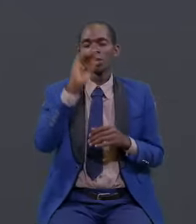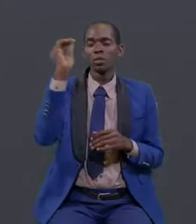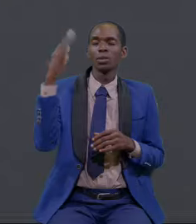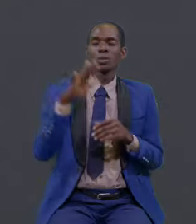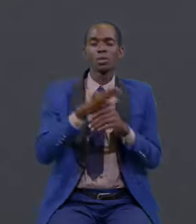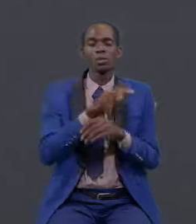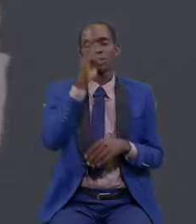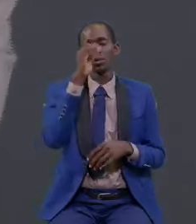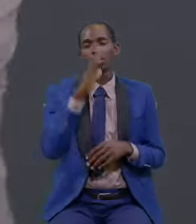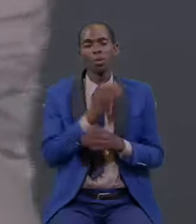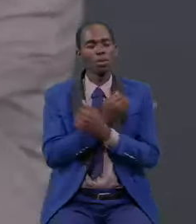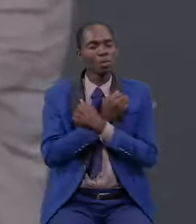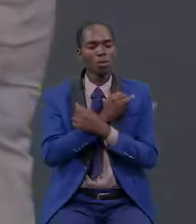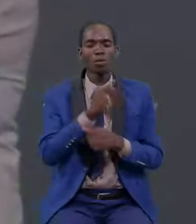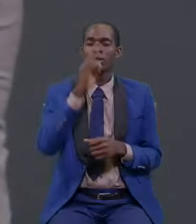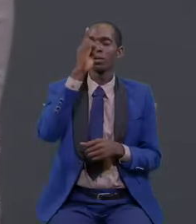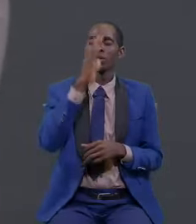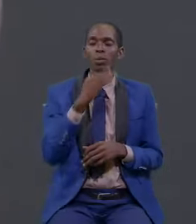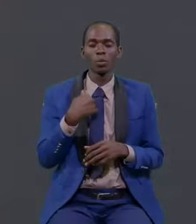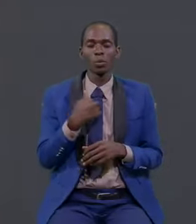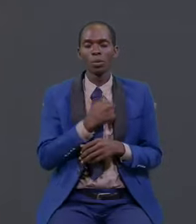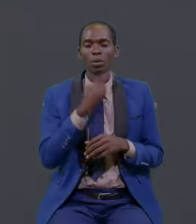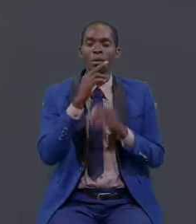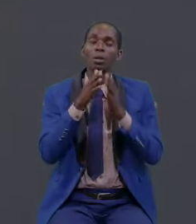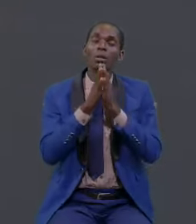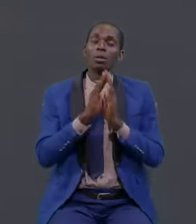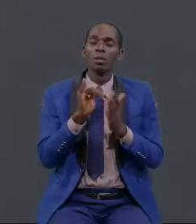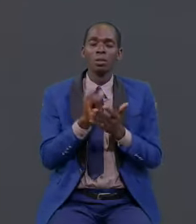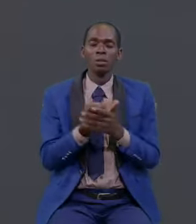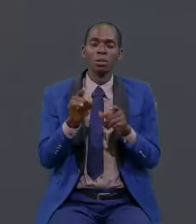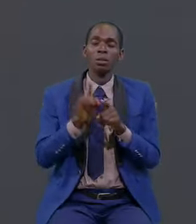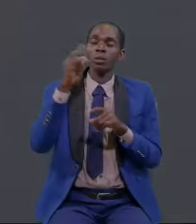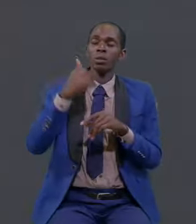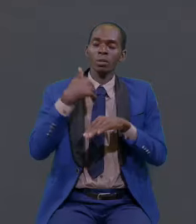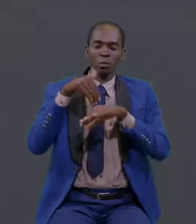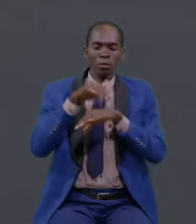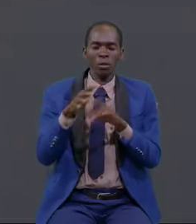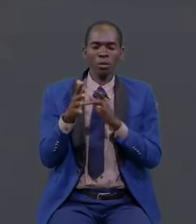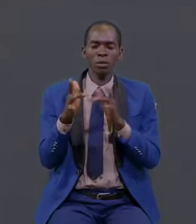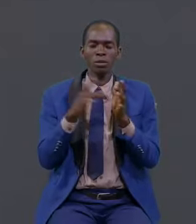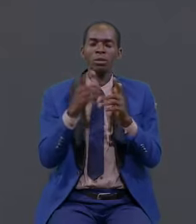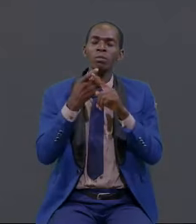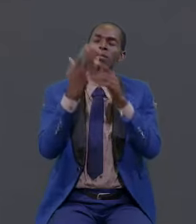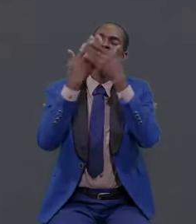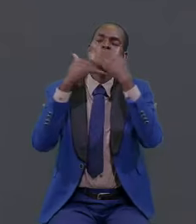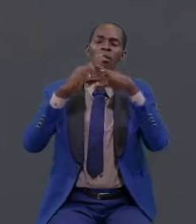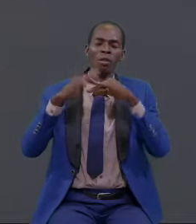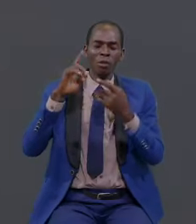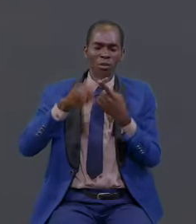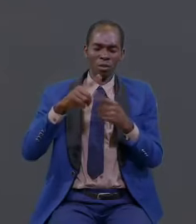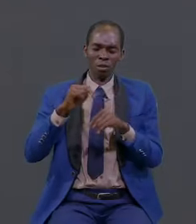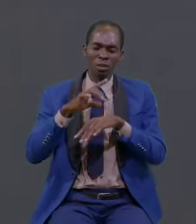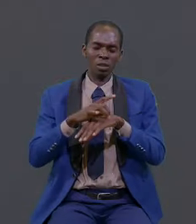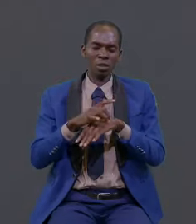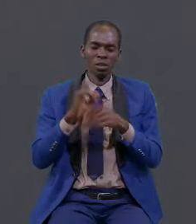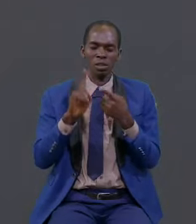God. And we're asking, as we have sent Jesus from heaven to earth to be